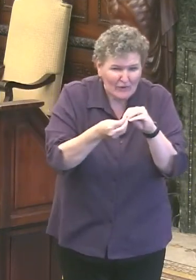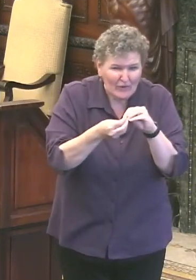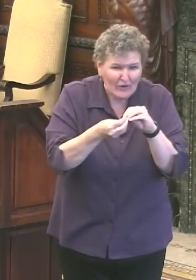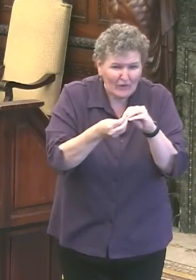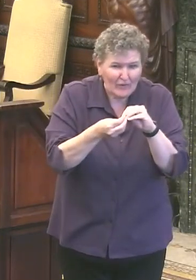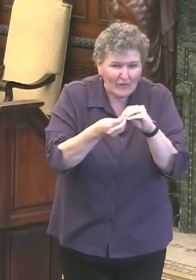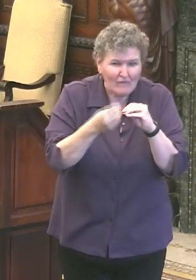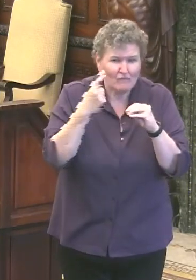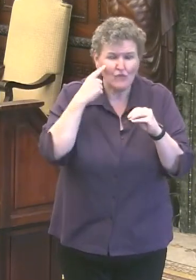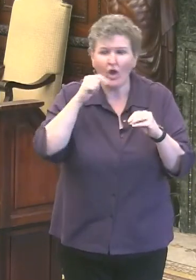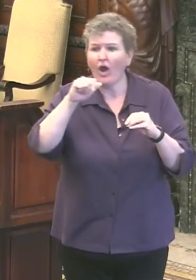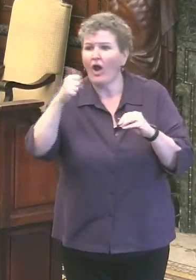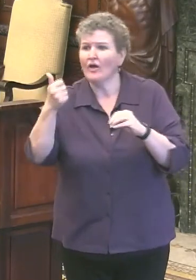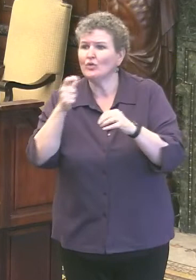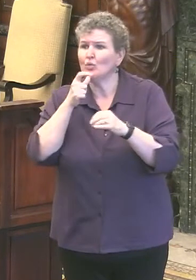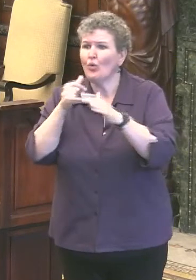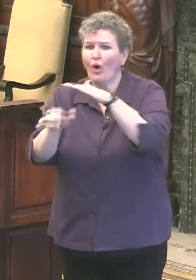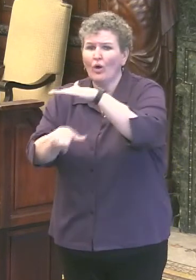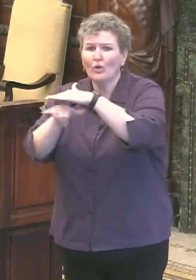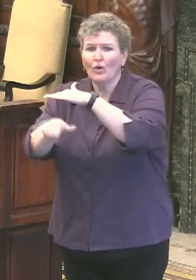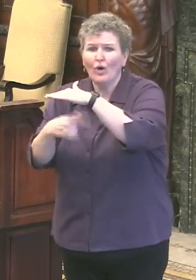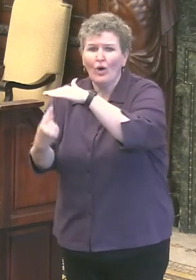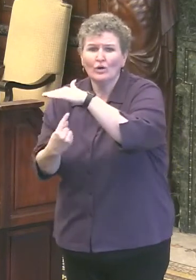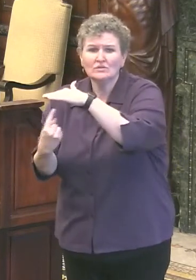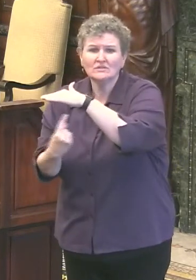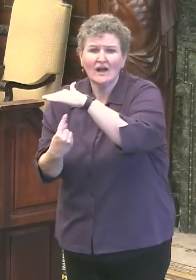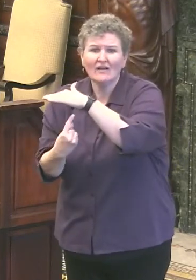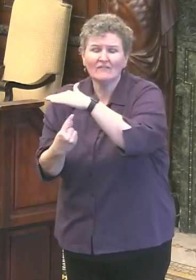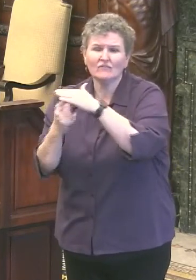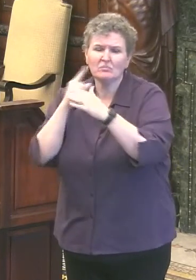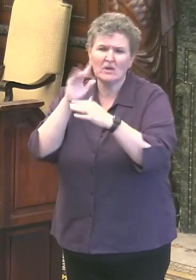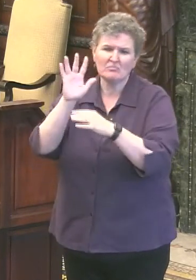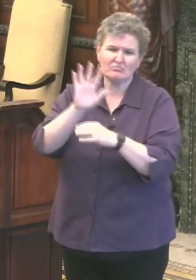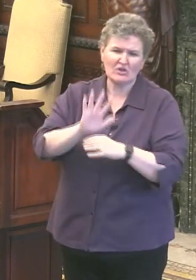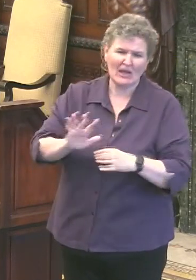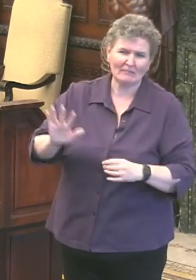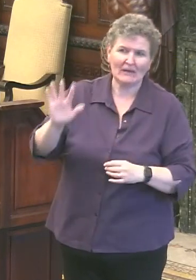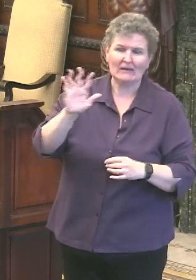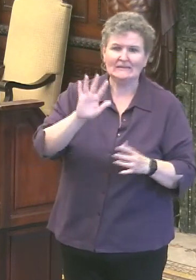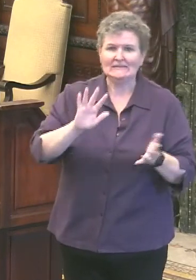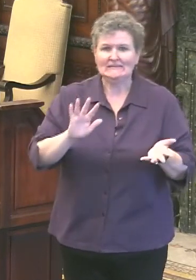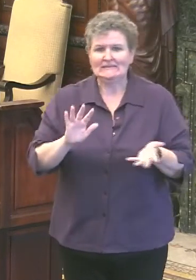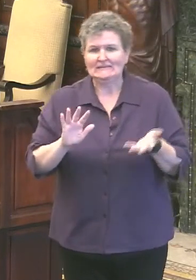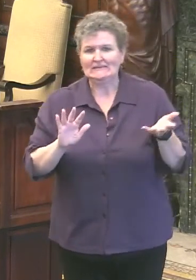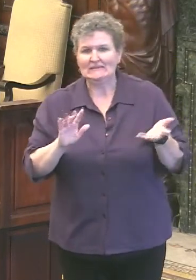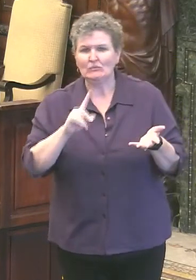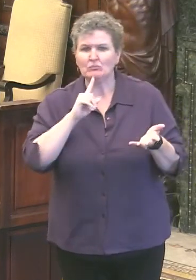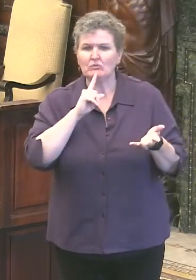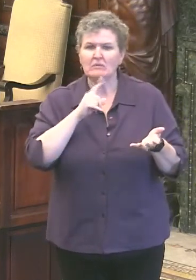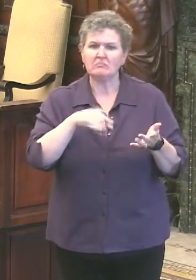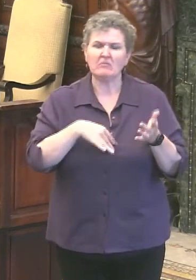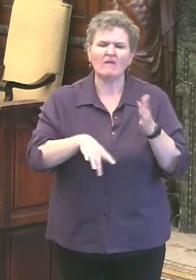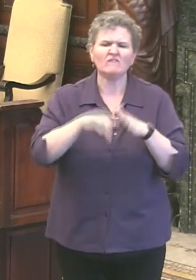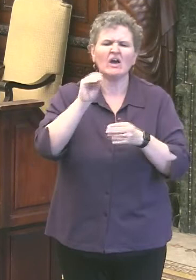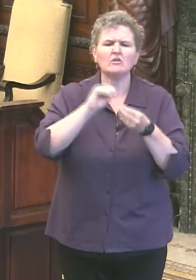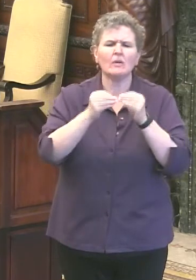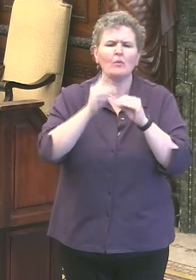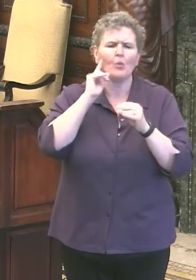and isolation space. I believe it is around 50% occupied, but we'll confirm and get you those numbers